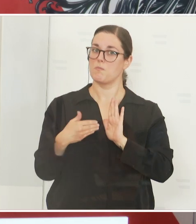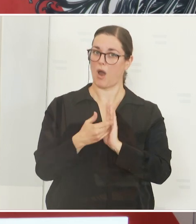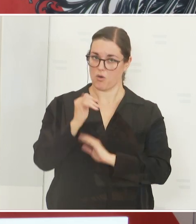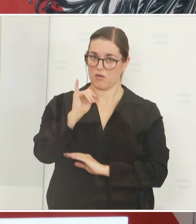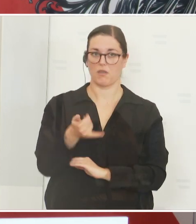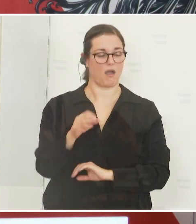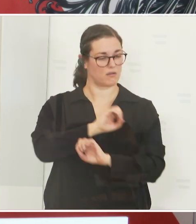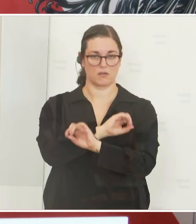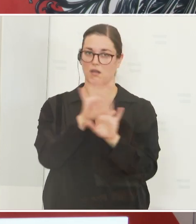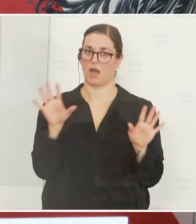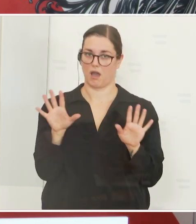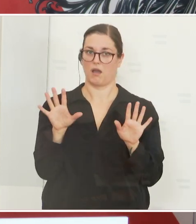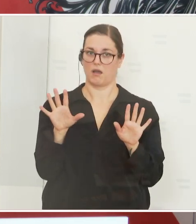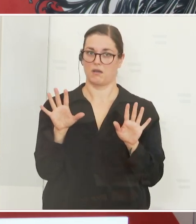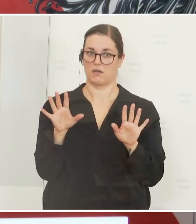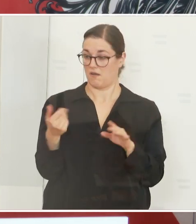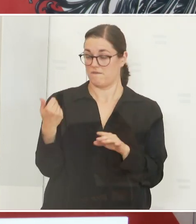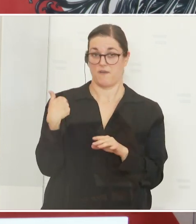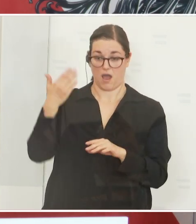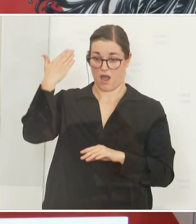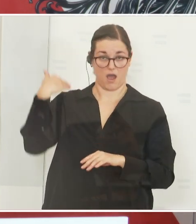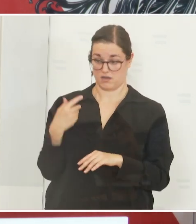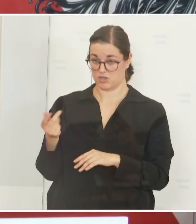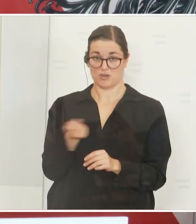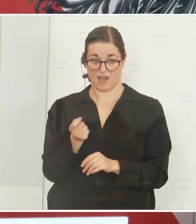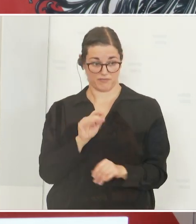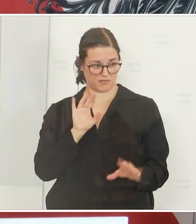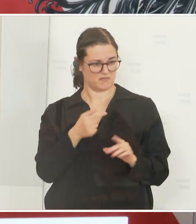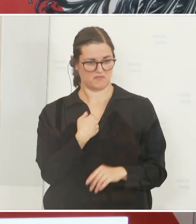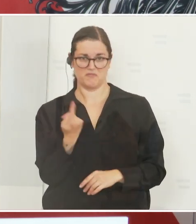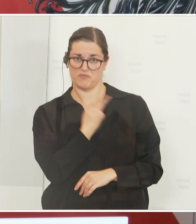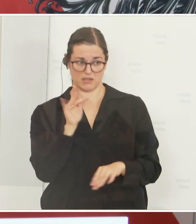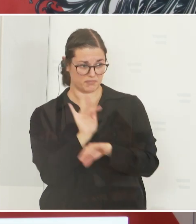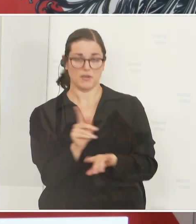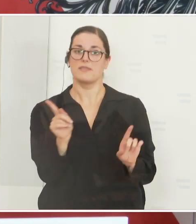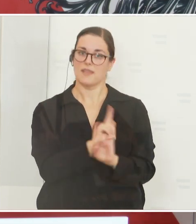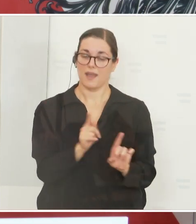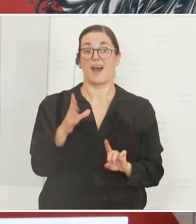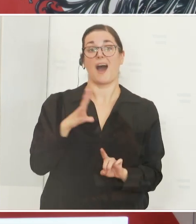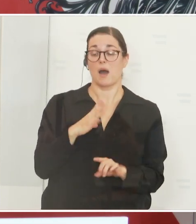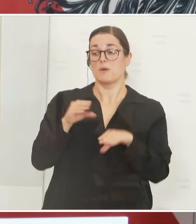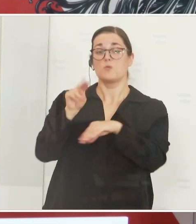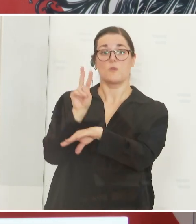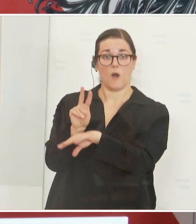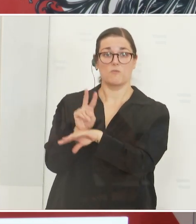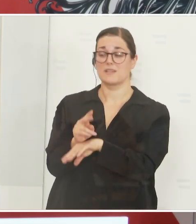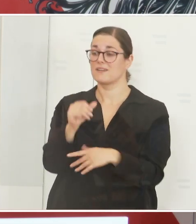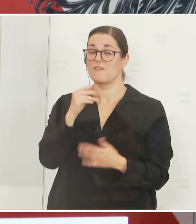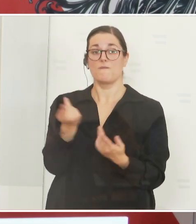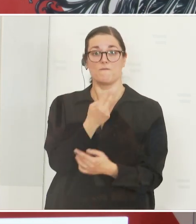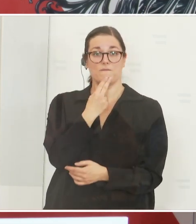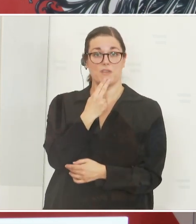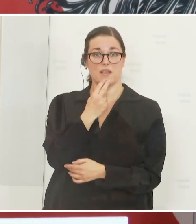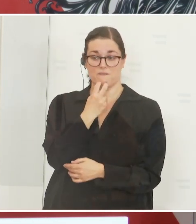a clear signal. We haven't been against them in the past, we won't be against them in the future, but they should avoid hitting those we want to protect, and these are